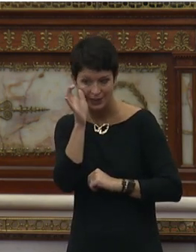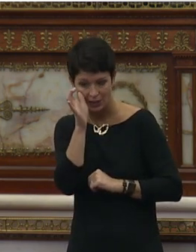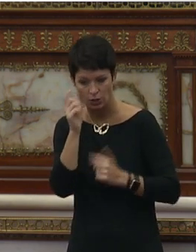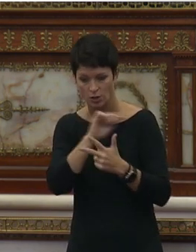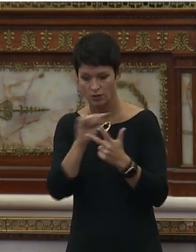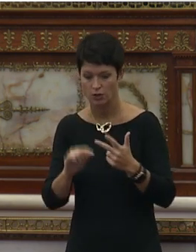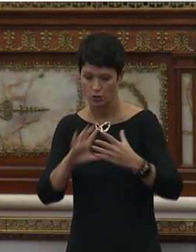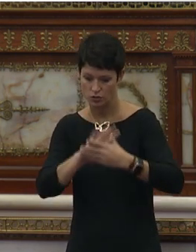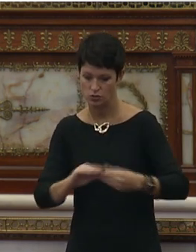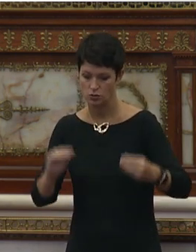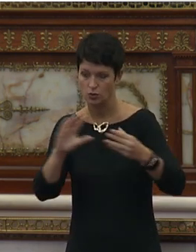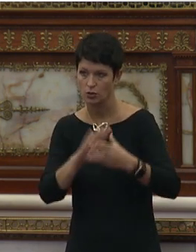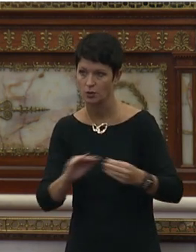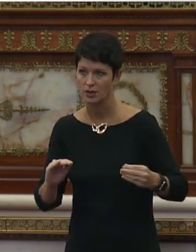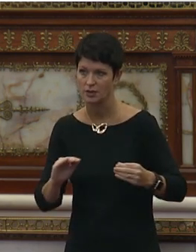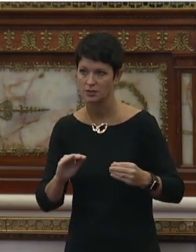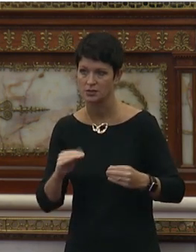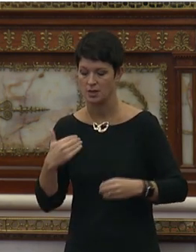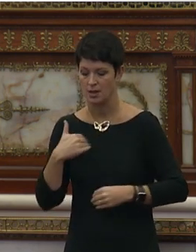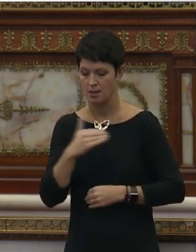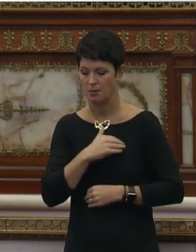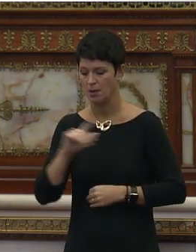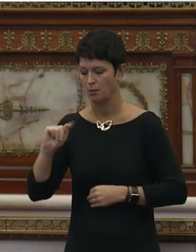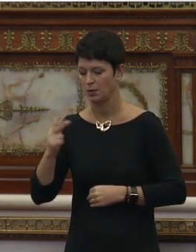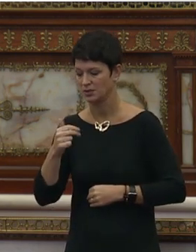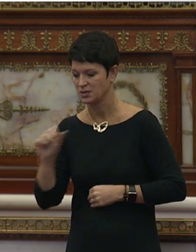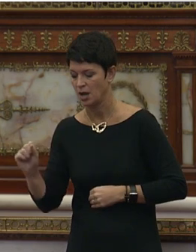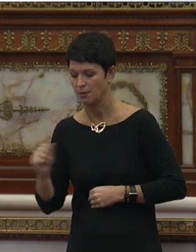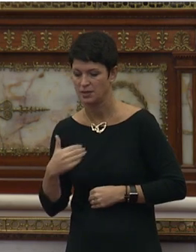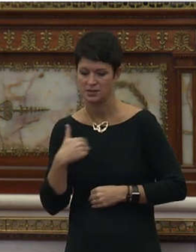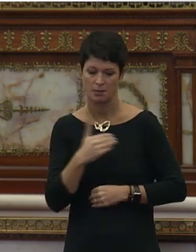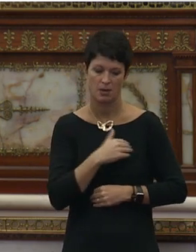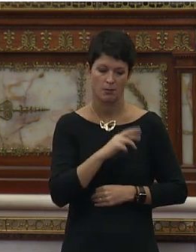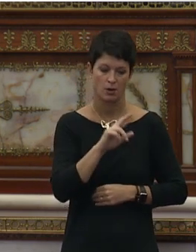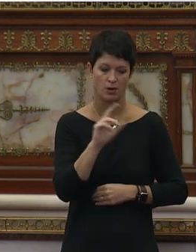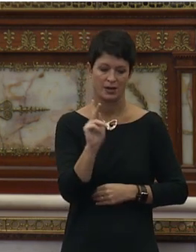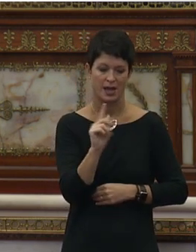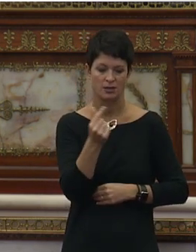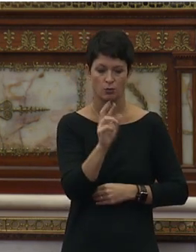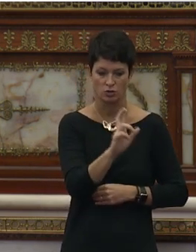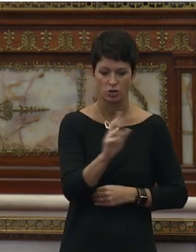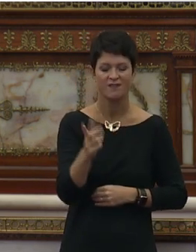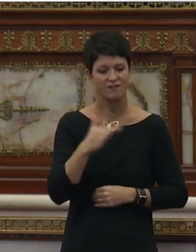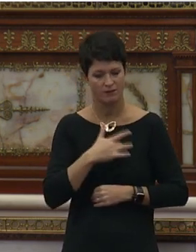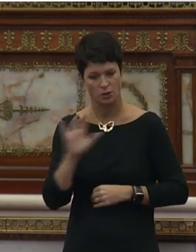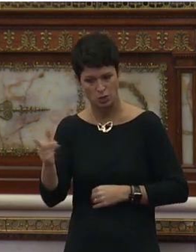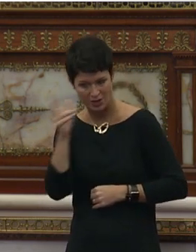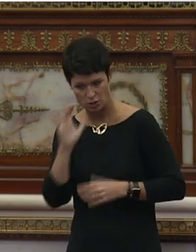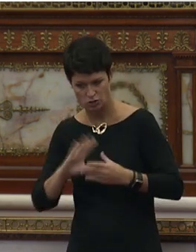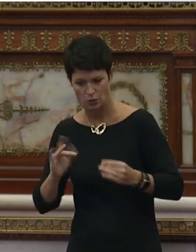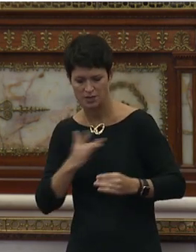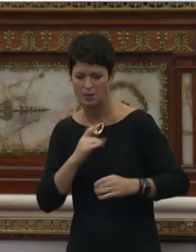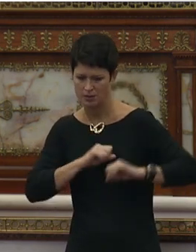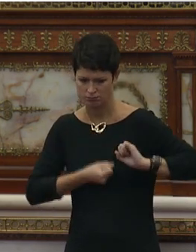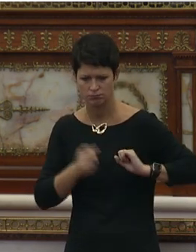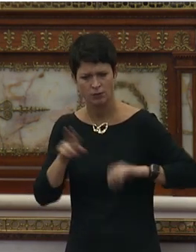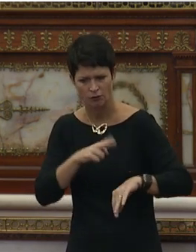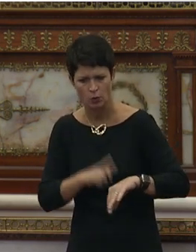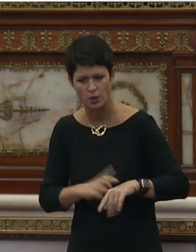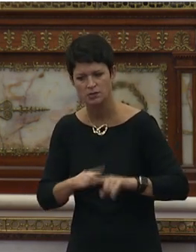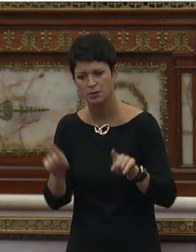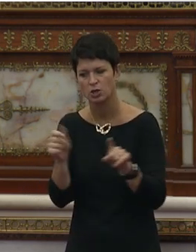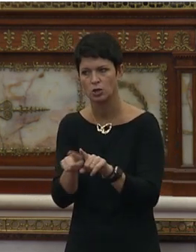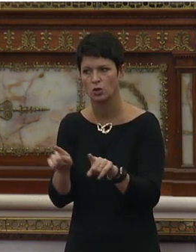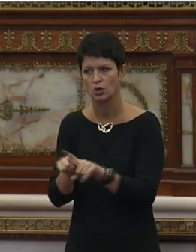those stories, Member Thomas, Member Richardson, you should feel their pain. But you